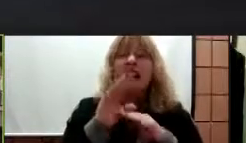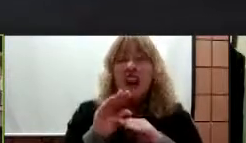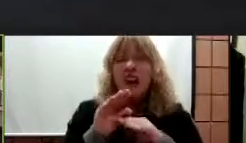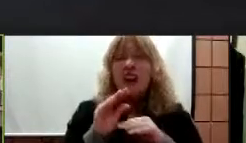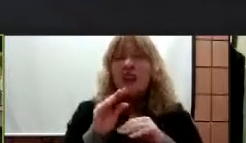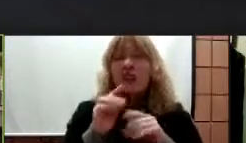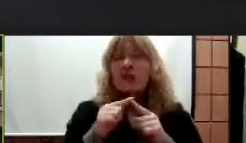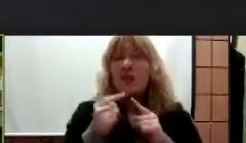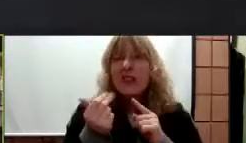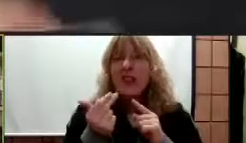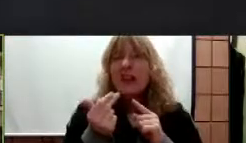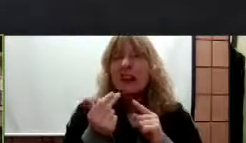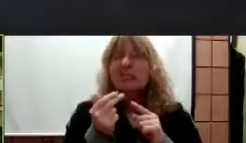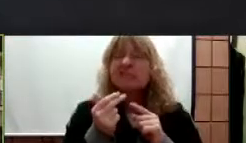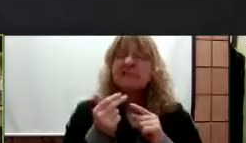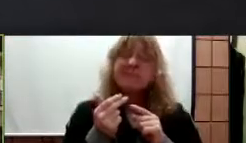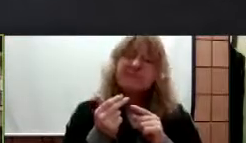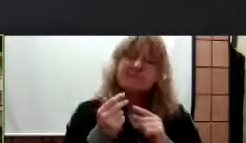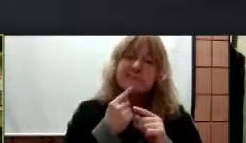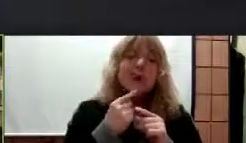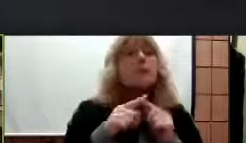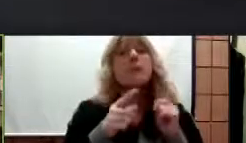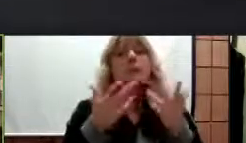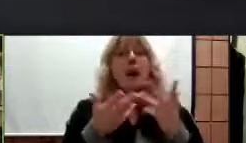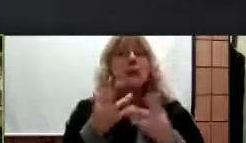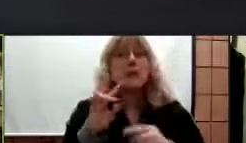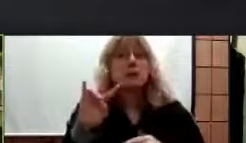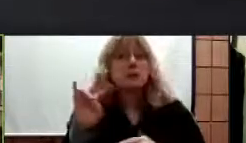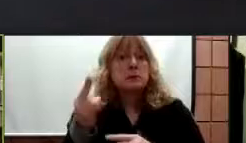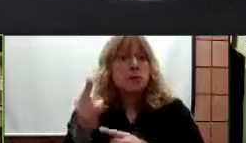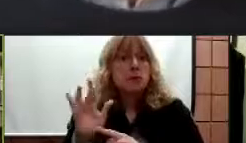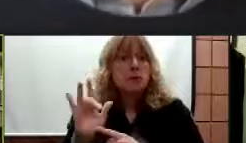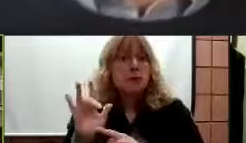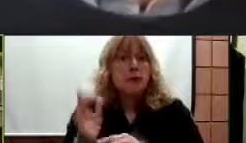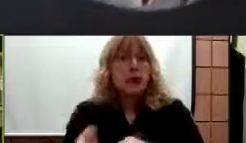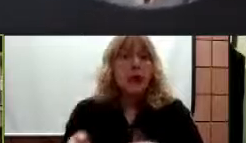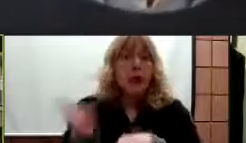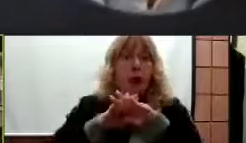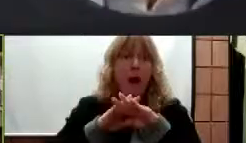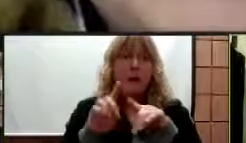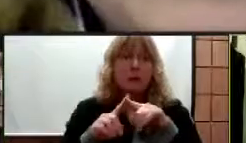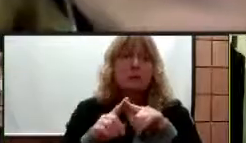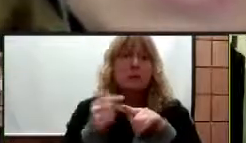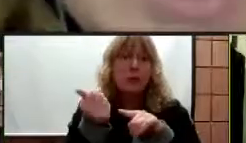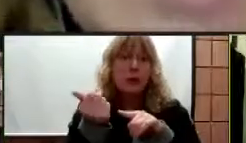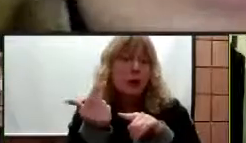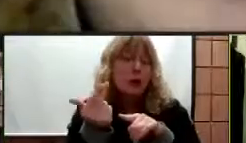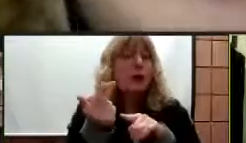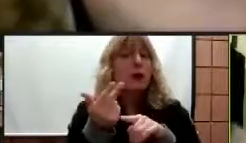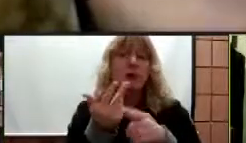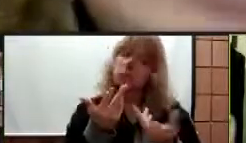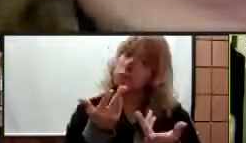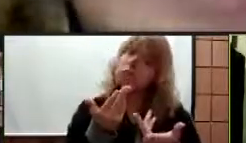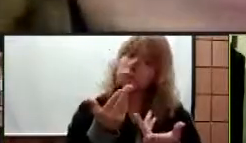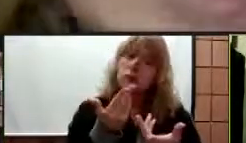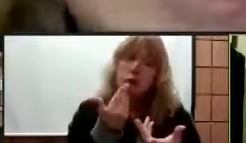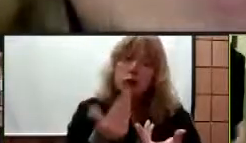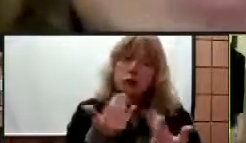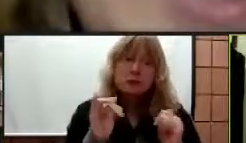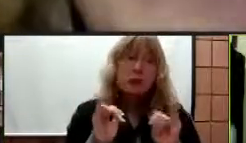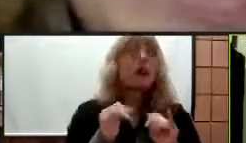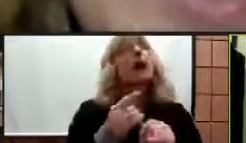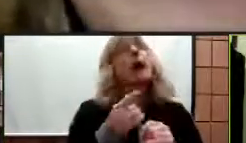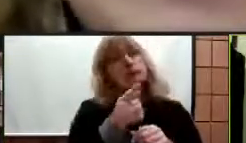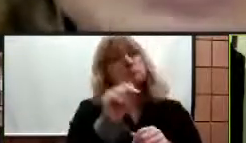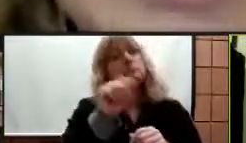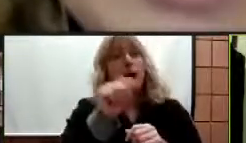$7.25 up to $13, which ain't nothing. Yeah, absolutely. Well, and even that it's on the